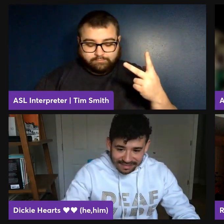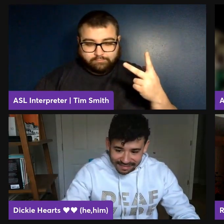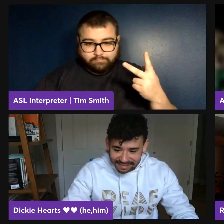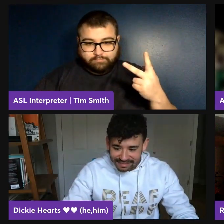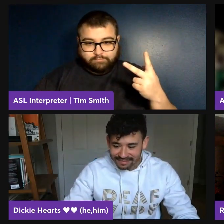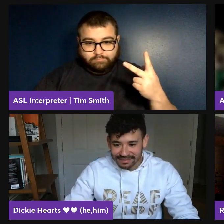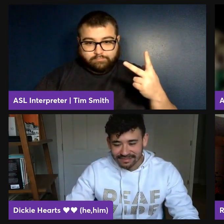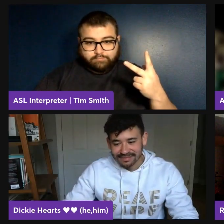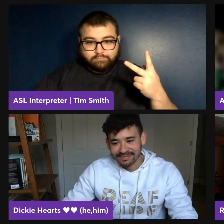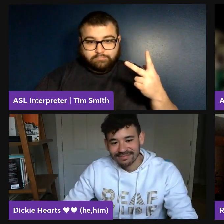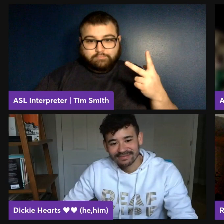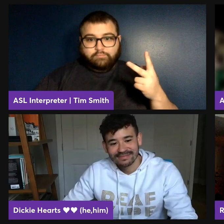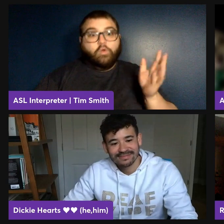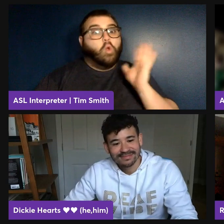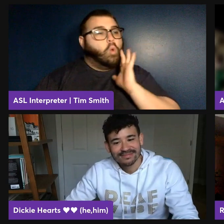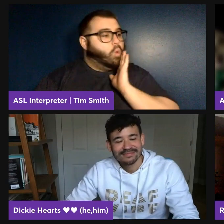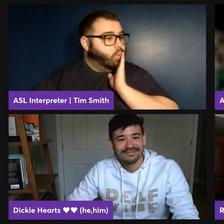a